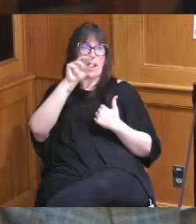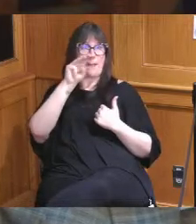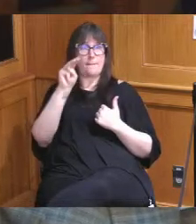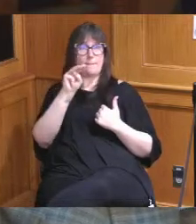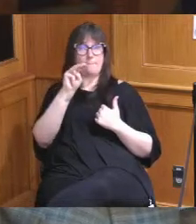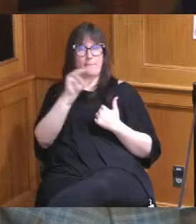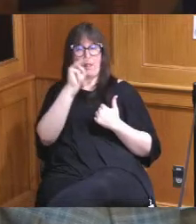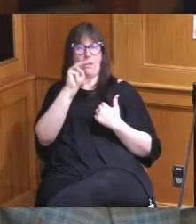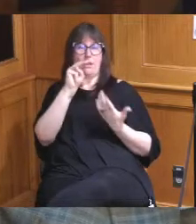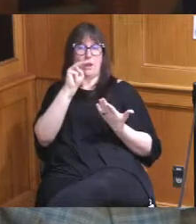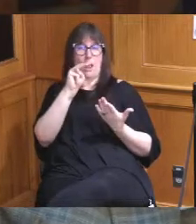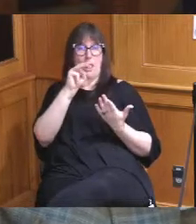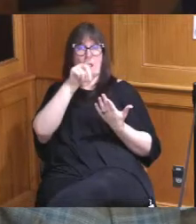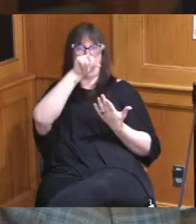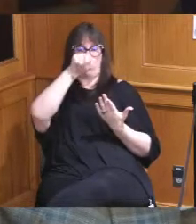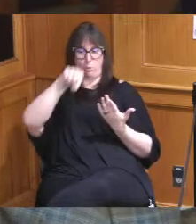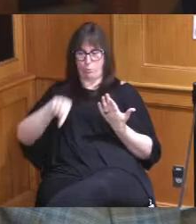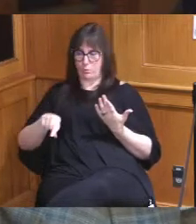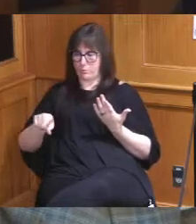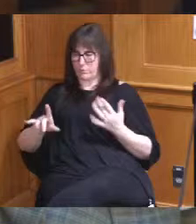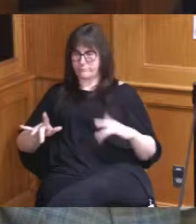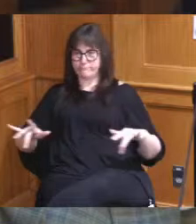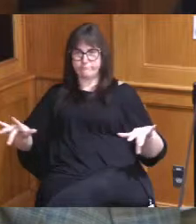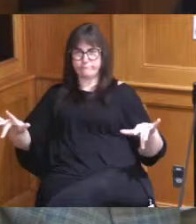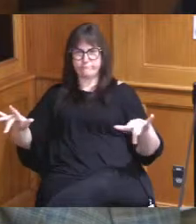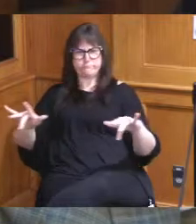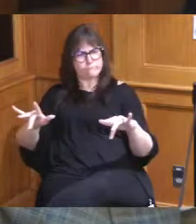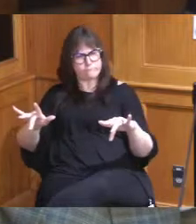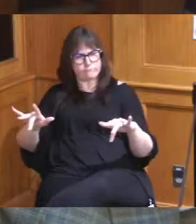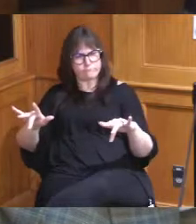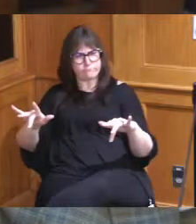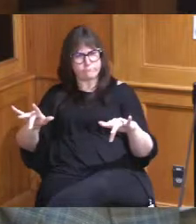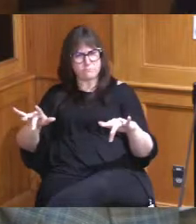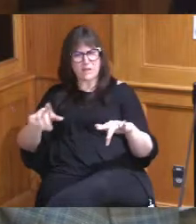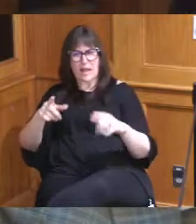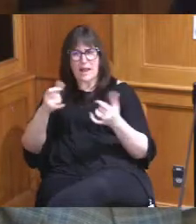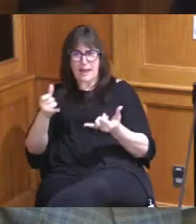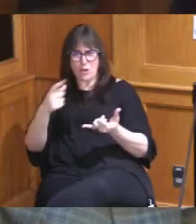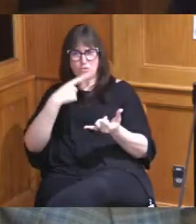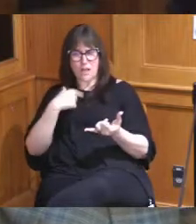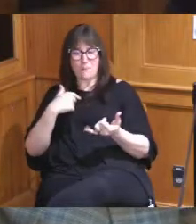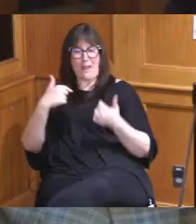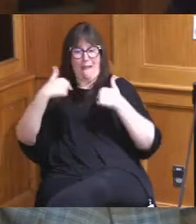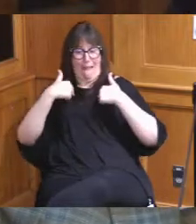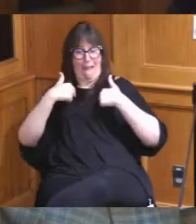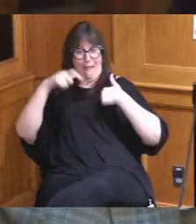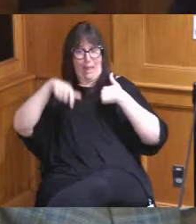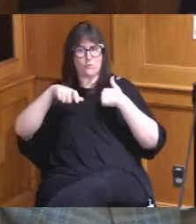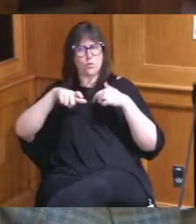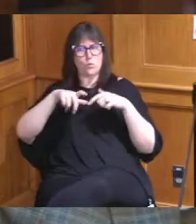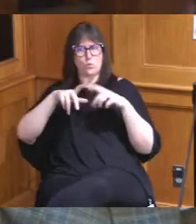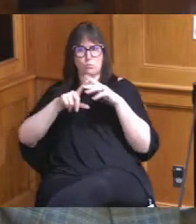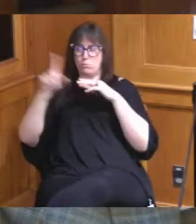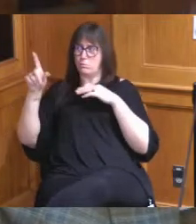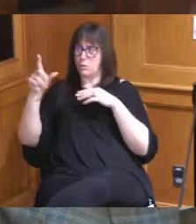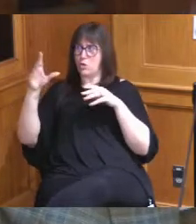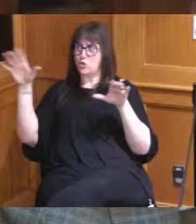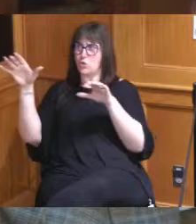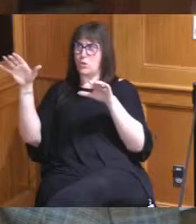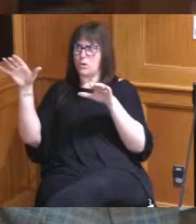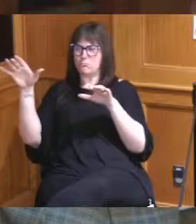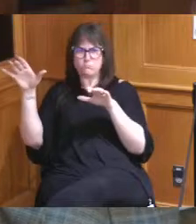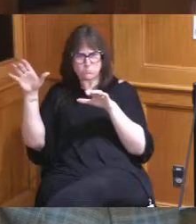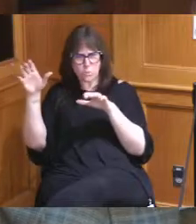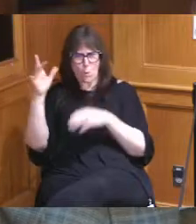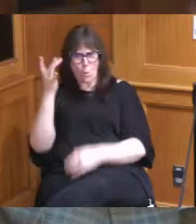downstairs. And the thing he told me was, want me to go out and do all, well, what the $20 million paying for, you